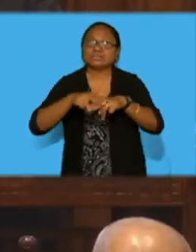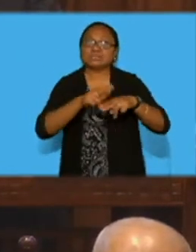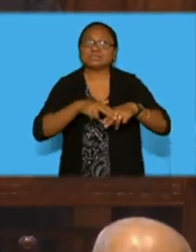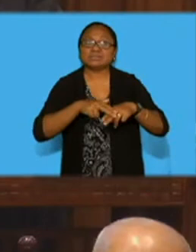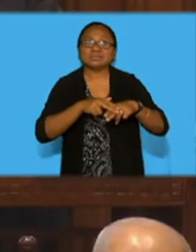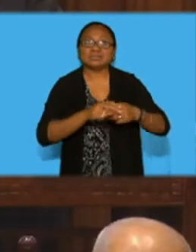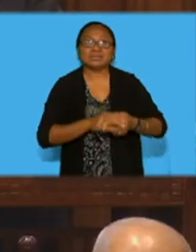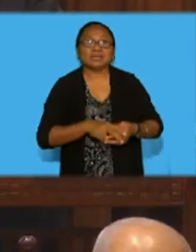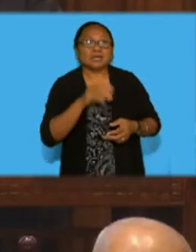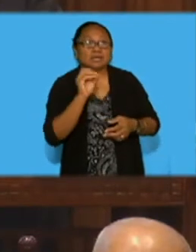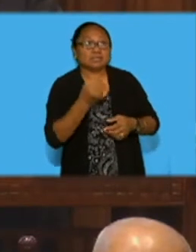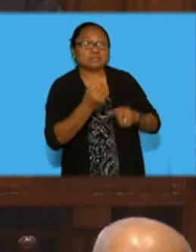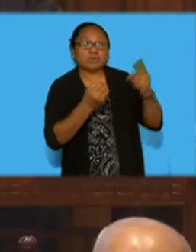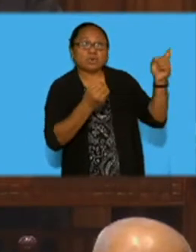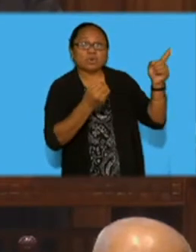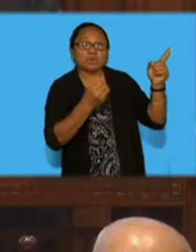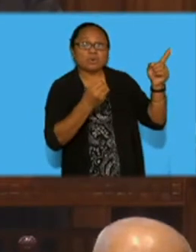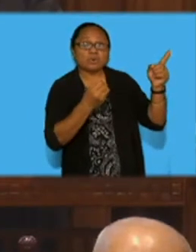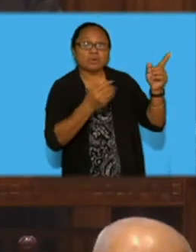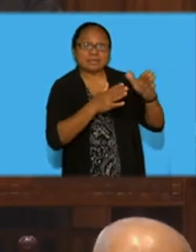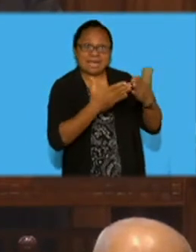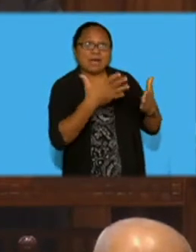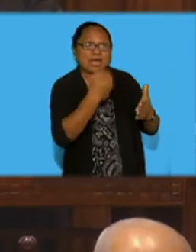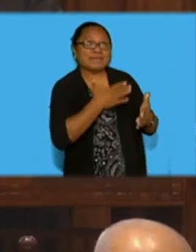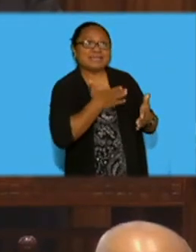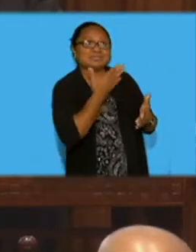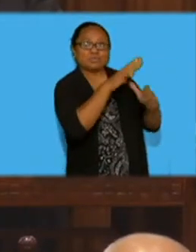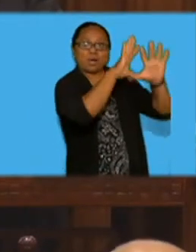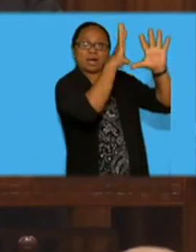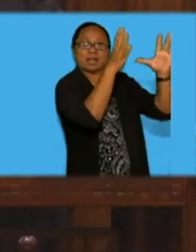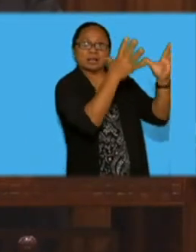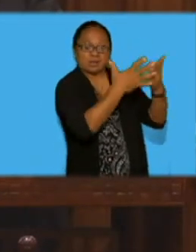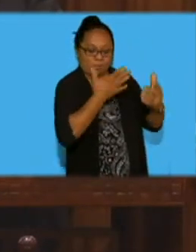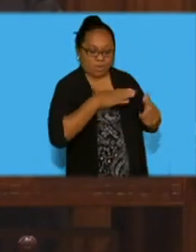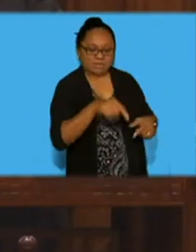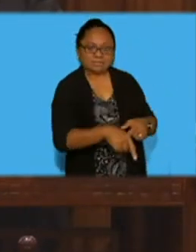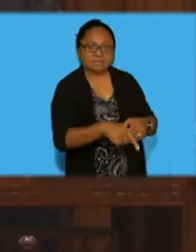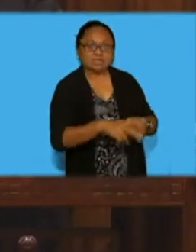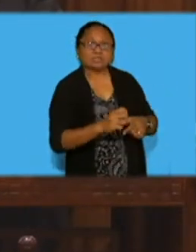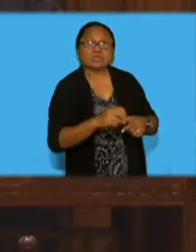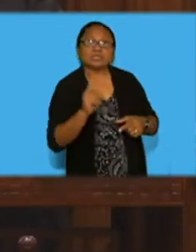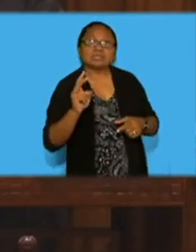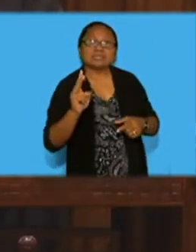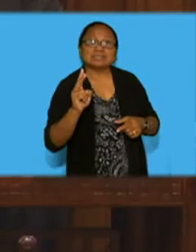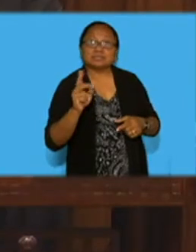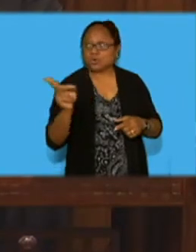interest worldwide to obtain this device. This is the second patent, Madam